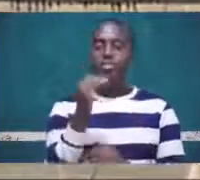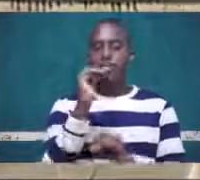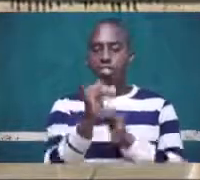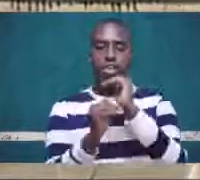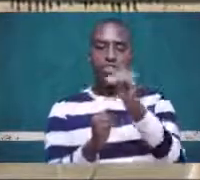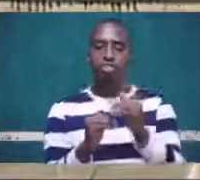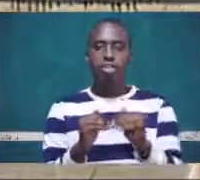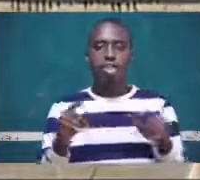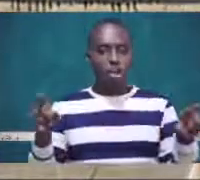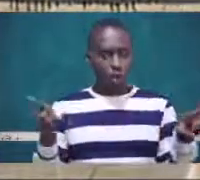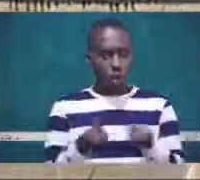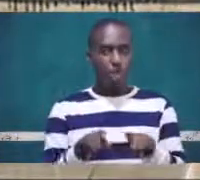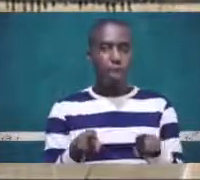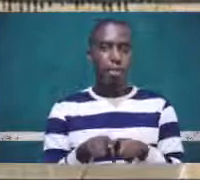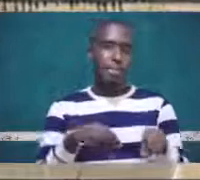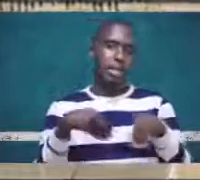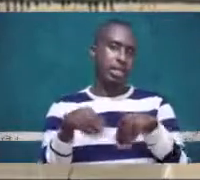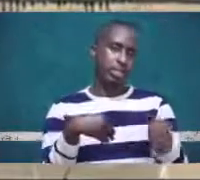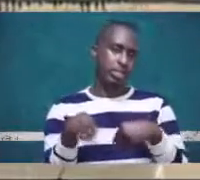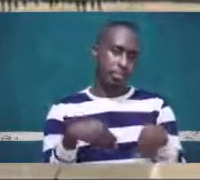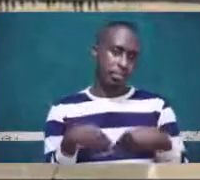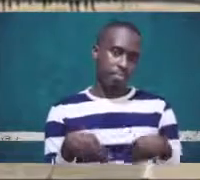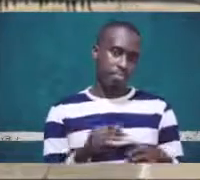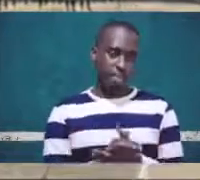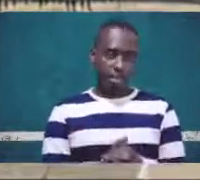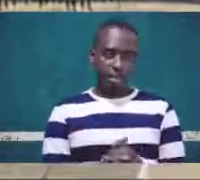common market. On common market,